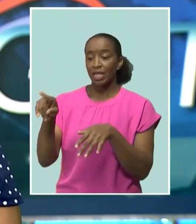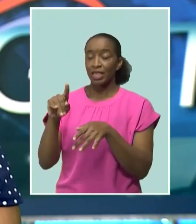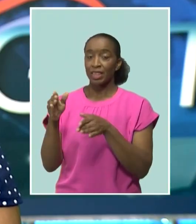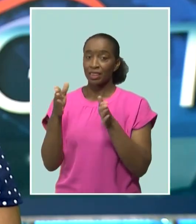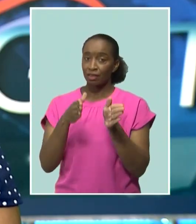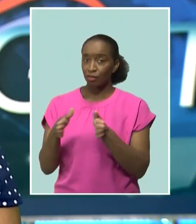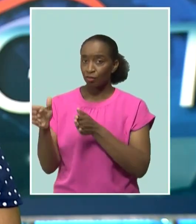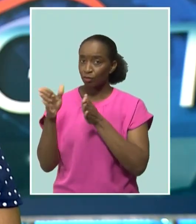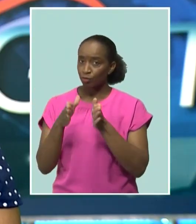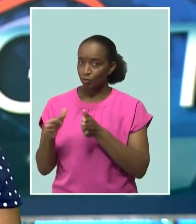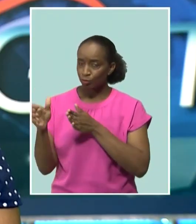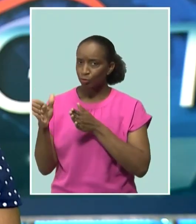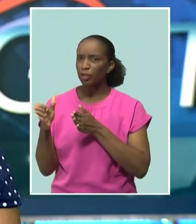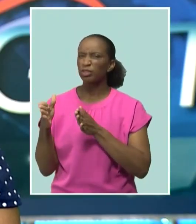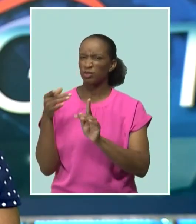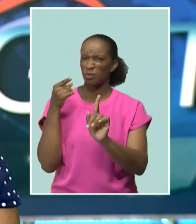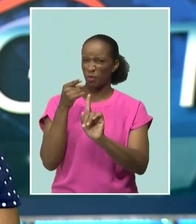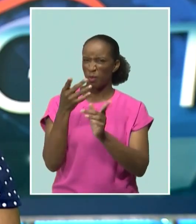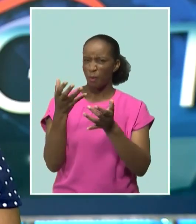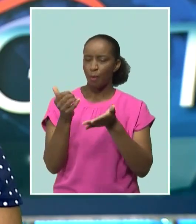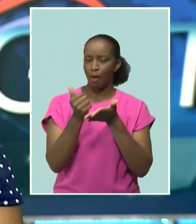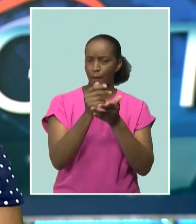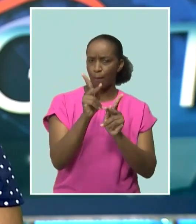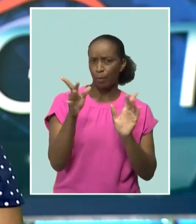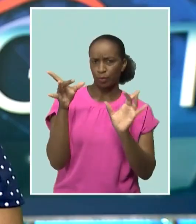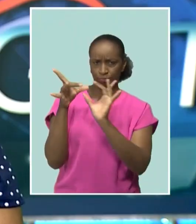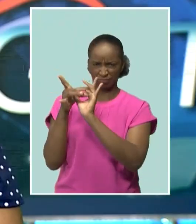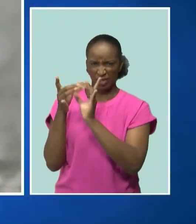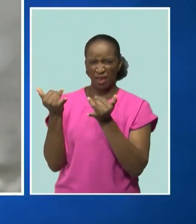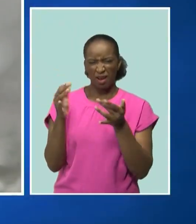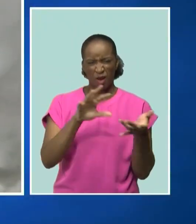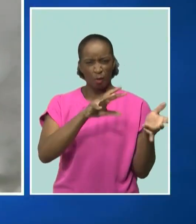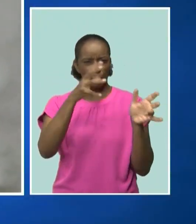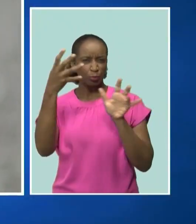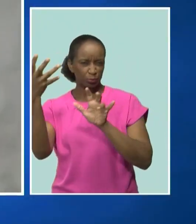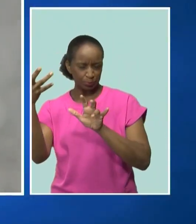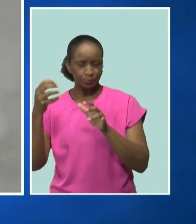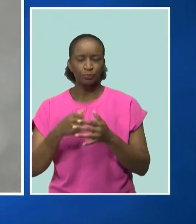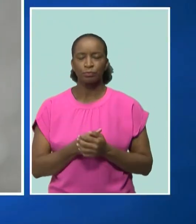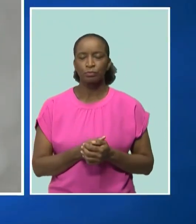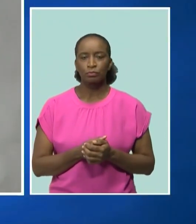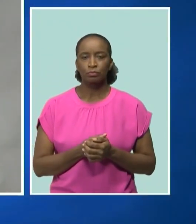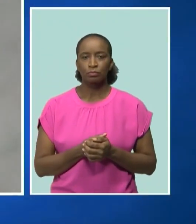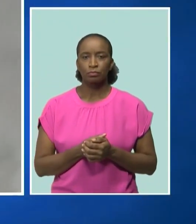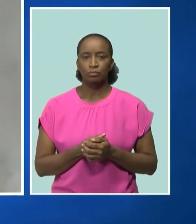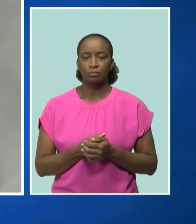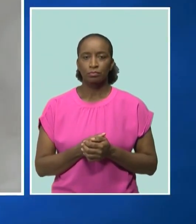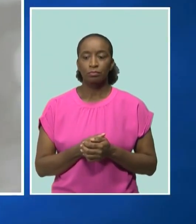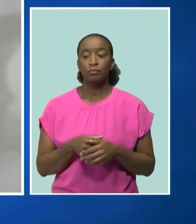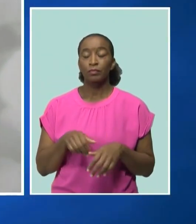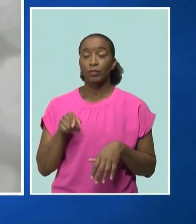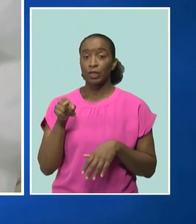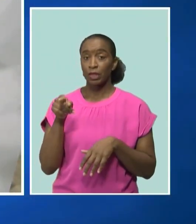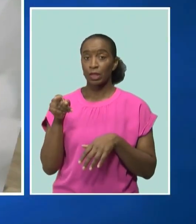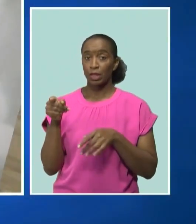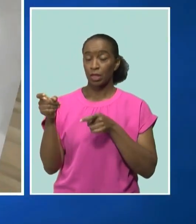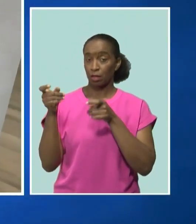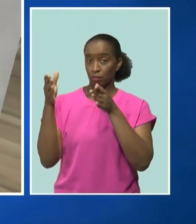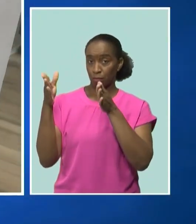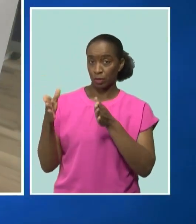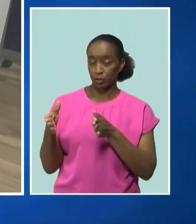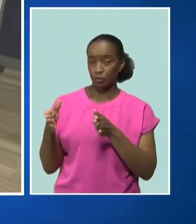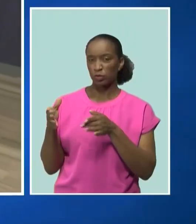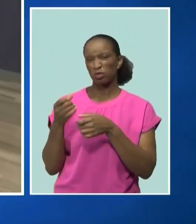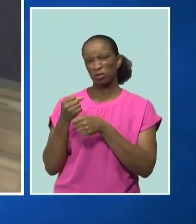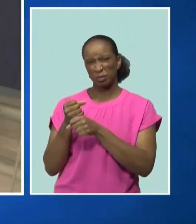at a time when there is upheaval in the nation. That's according to executive producer of the National Festival, Adrian Agard.